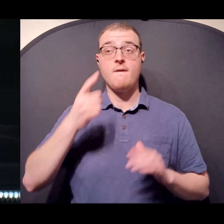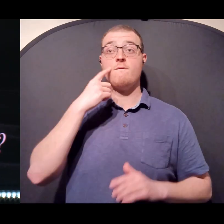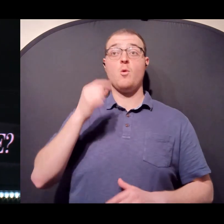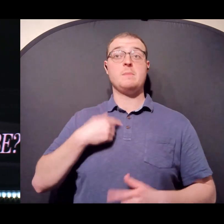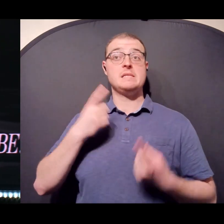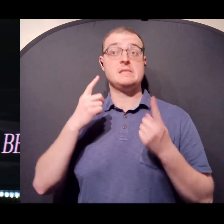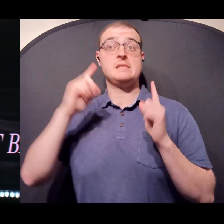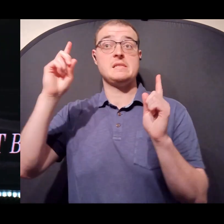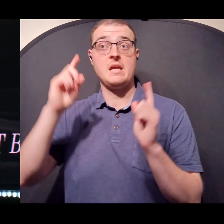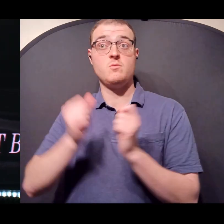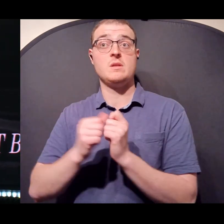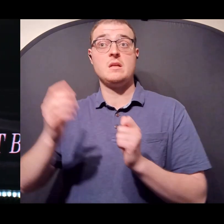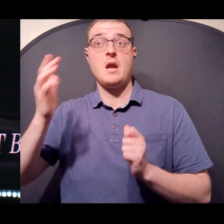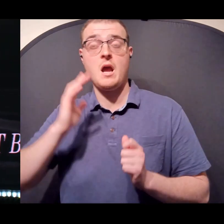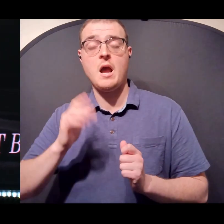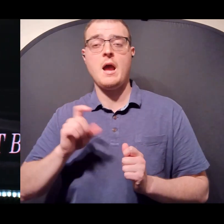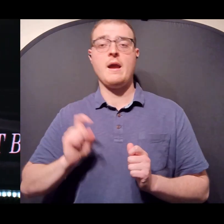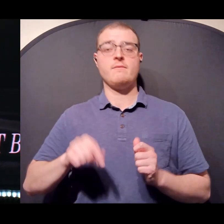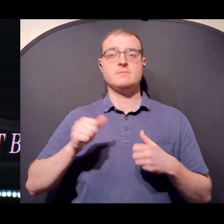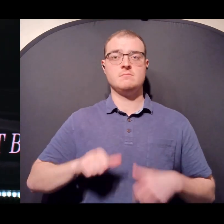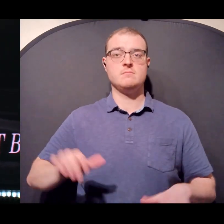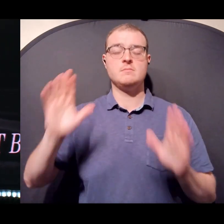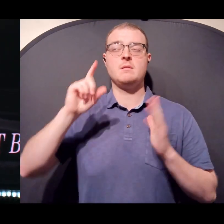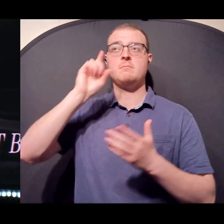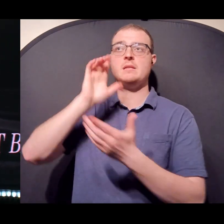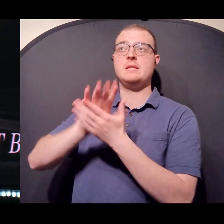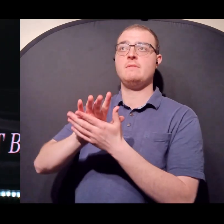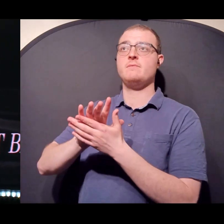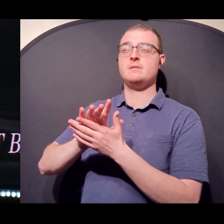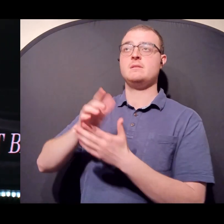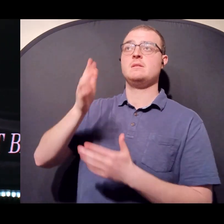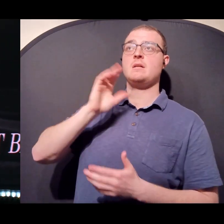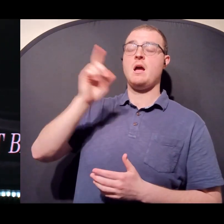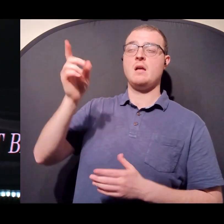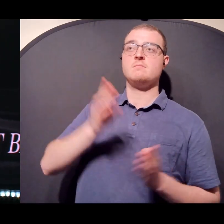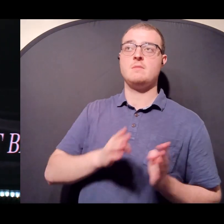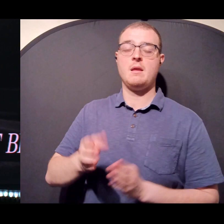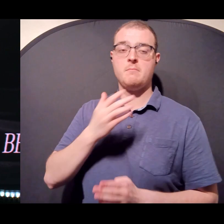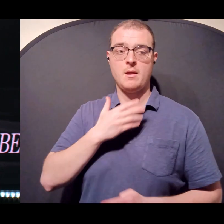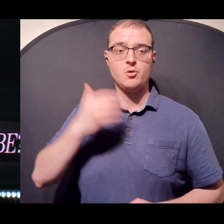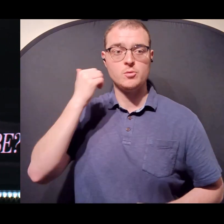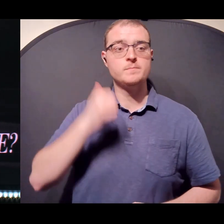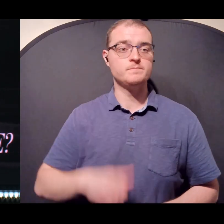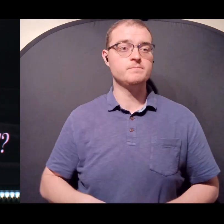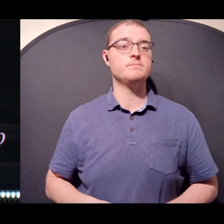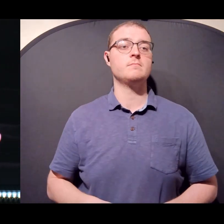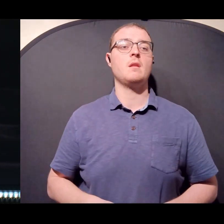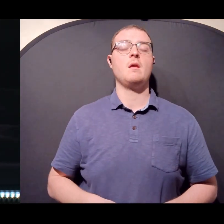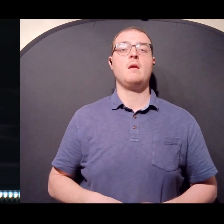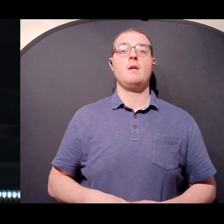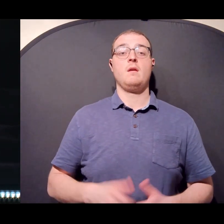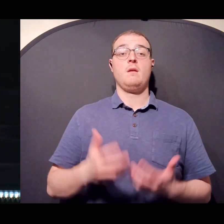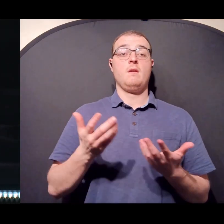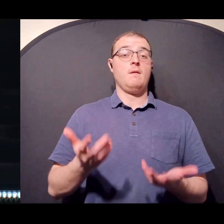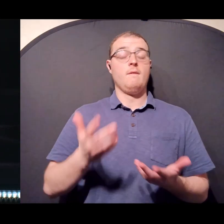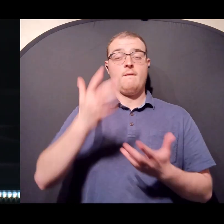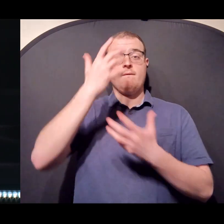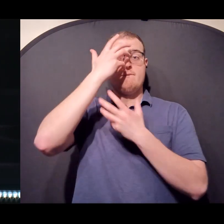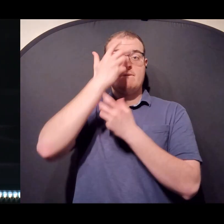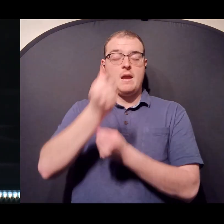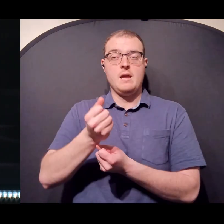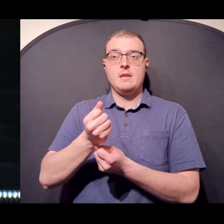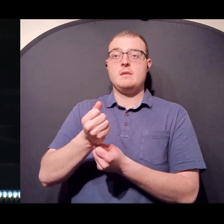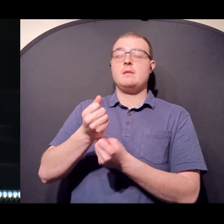to. I gotta lay it down believing that God's plan is better. Faith will lead me to God. It's less of me. How